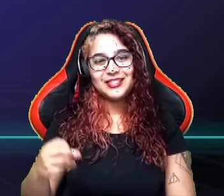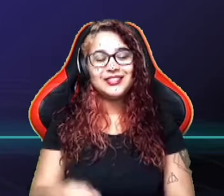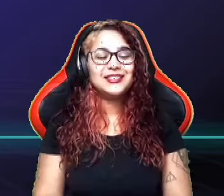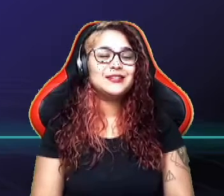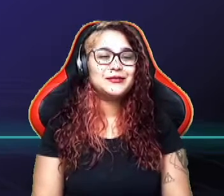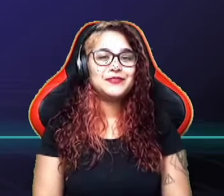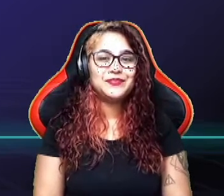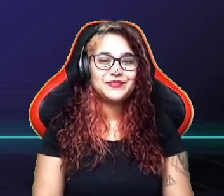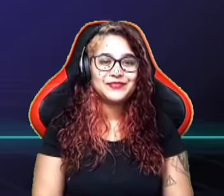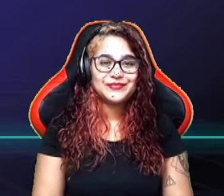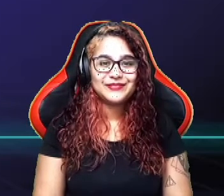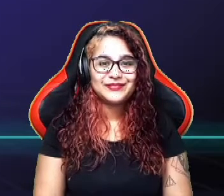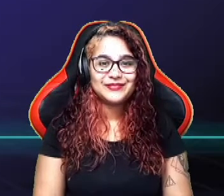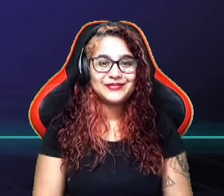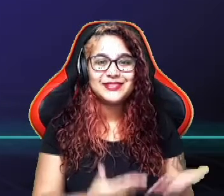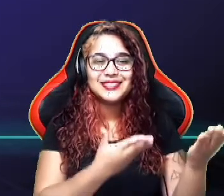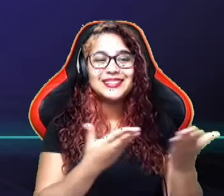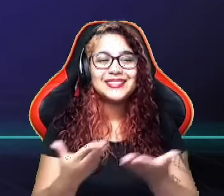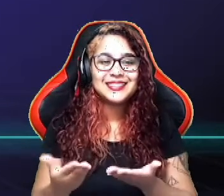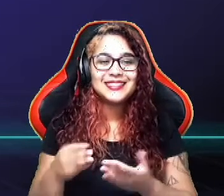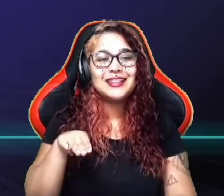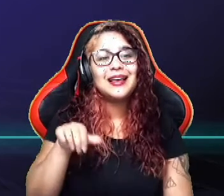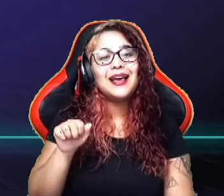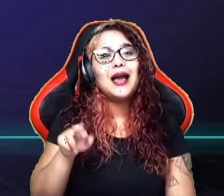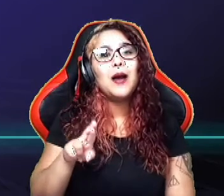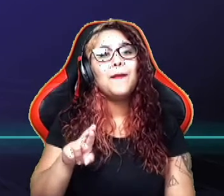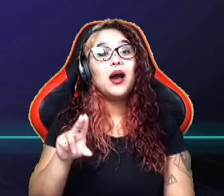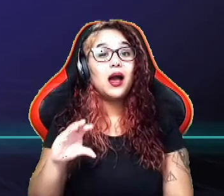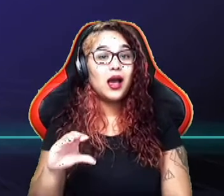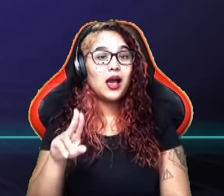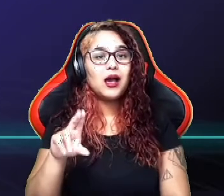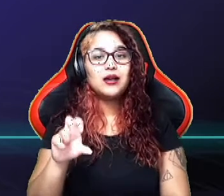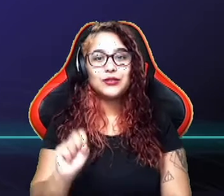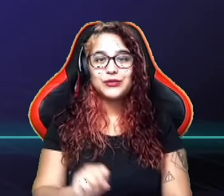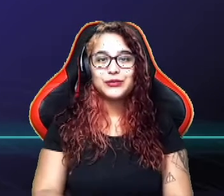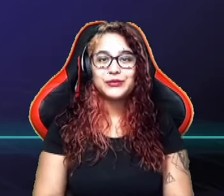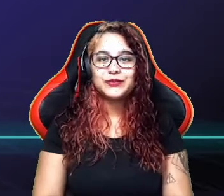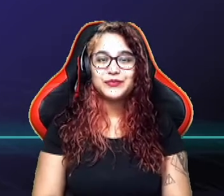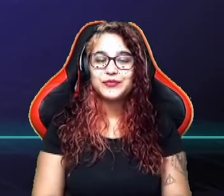July, 2020. So Marcos?